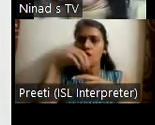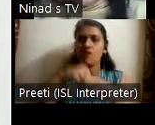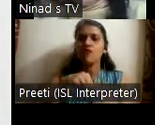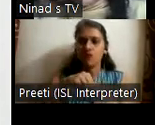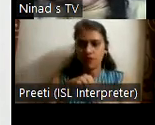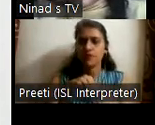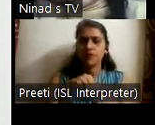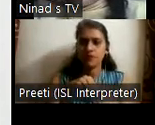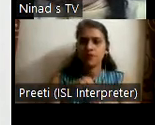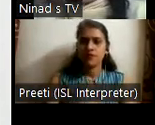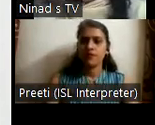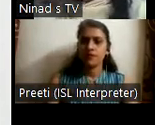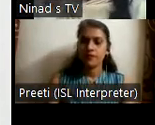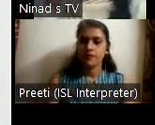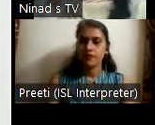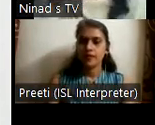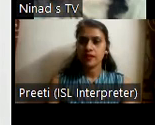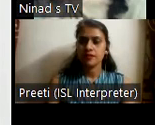or as a micro system.